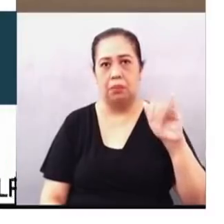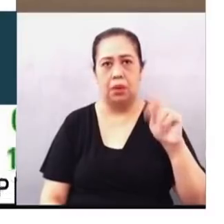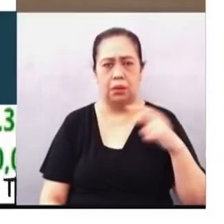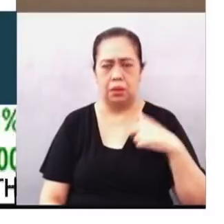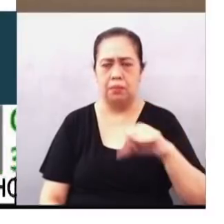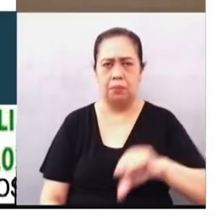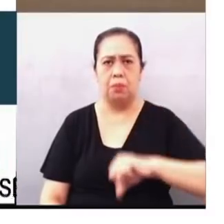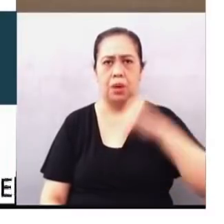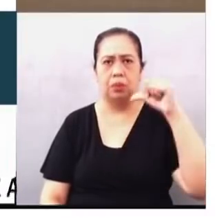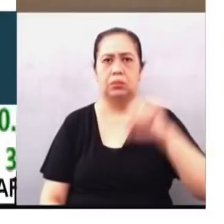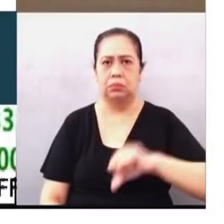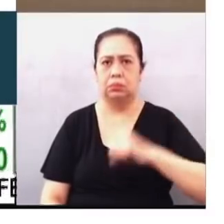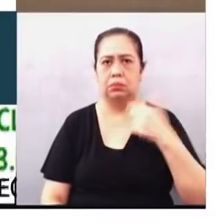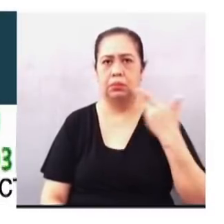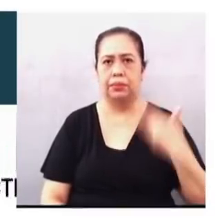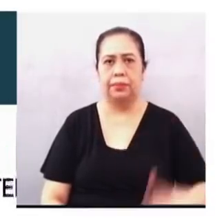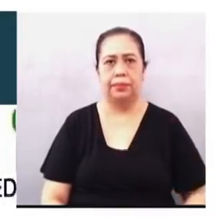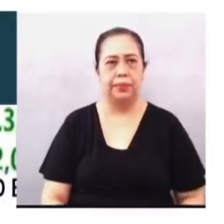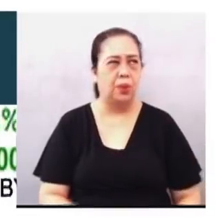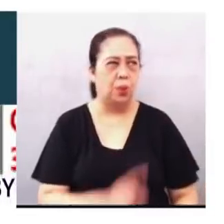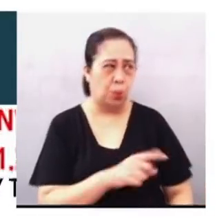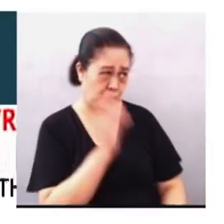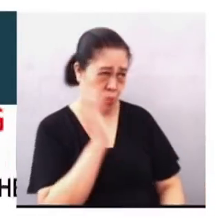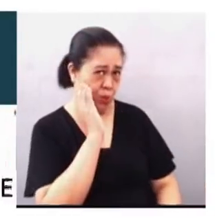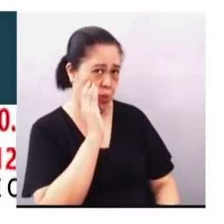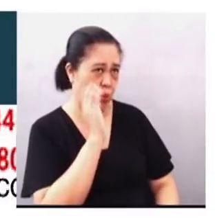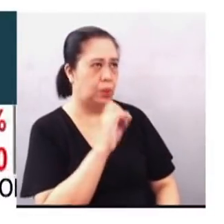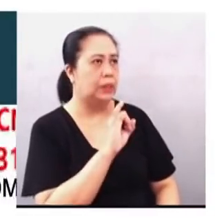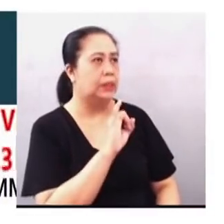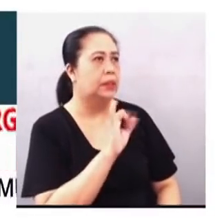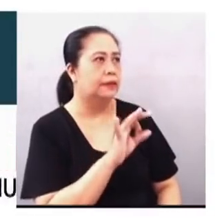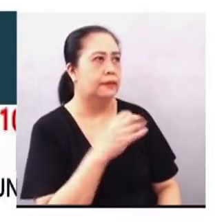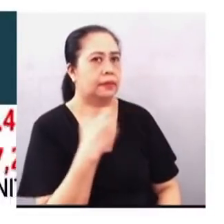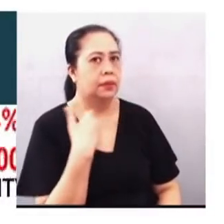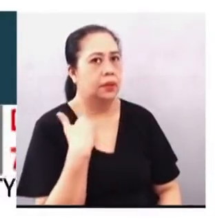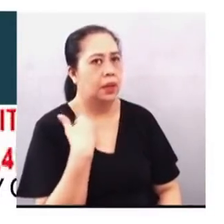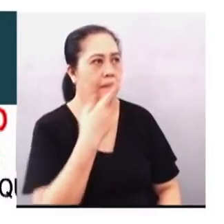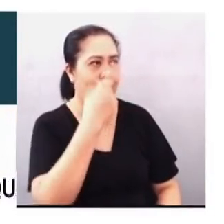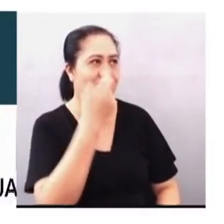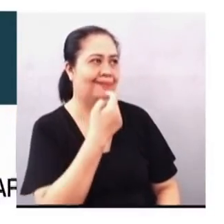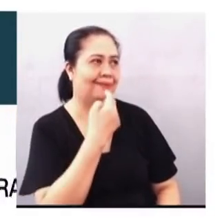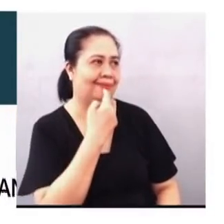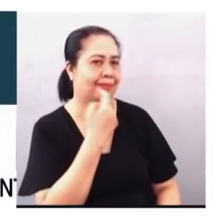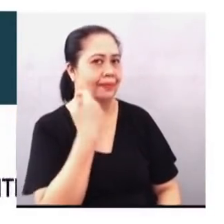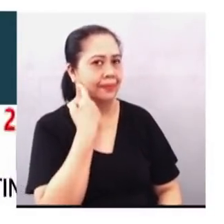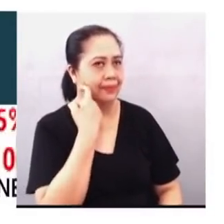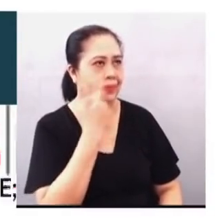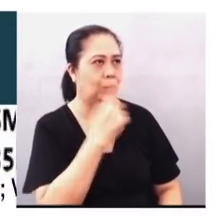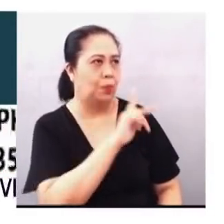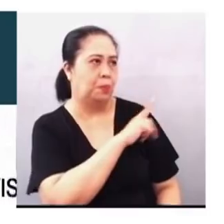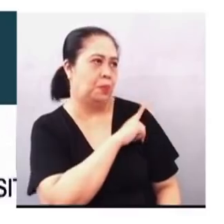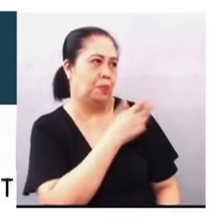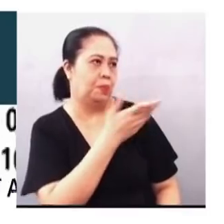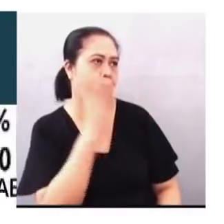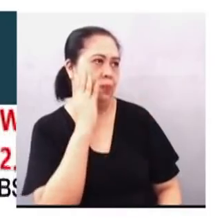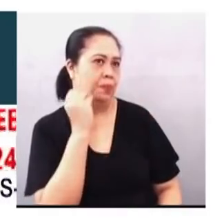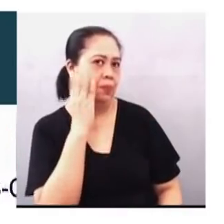I'm proud of it. Would you know, Senator, if there are, because as you said a while ago, in your personal capacity, you've been